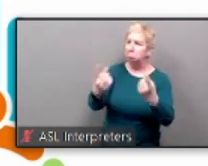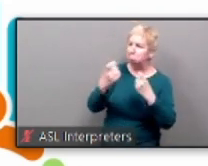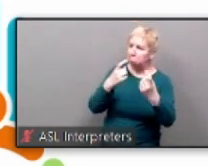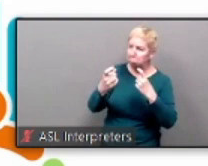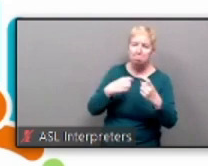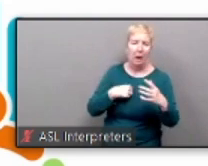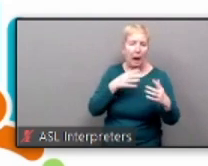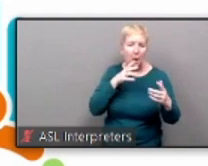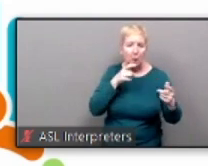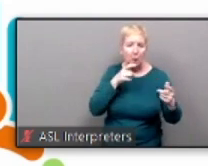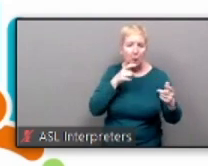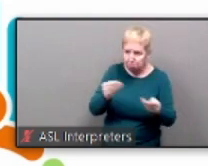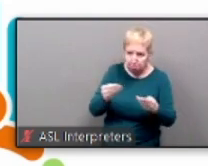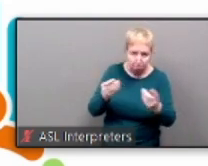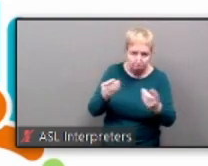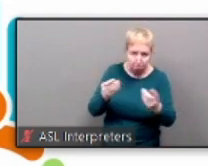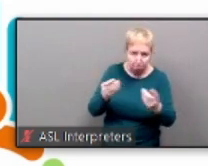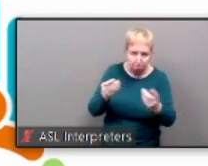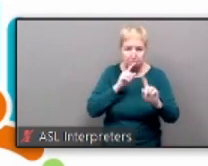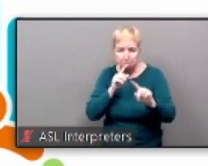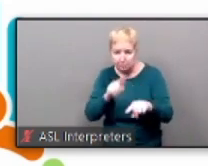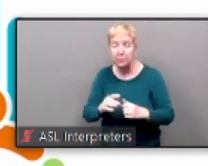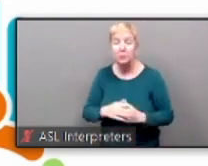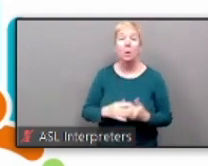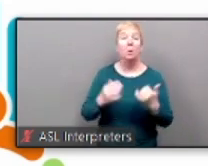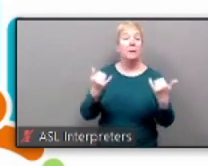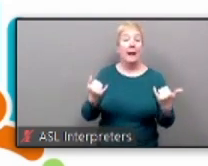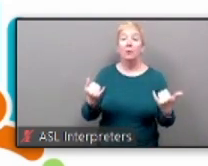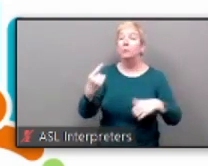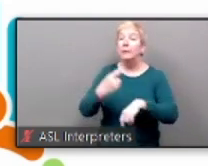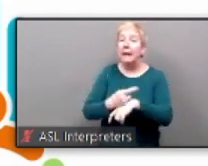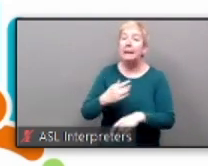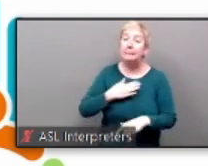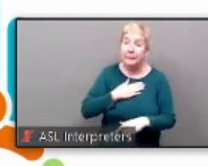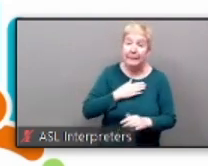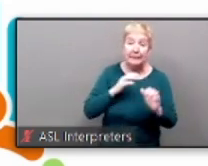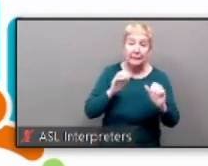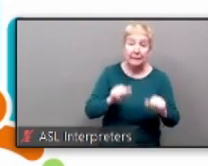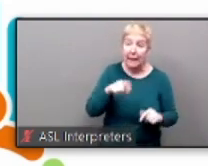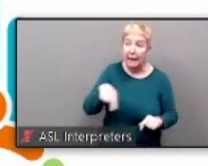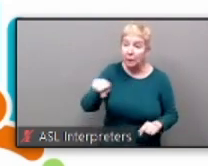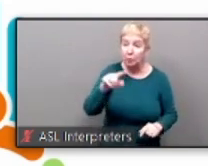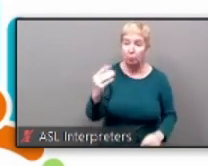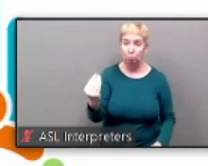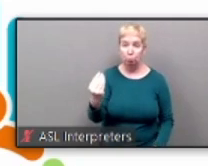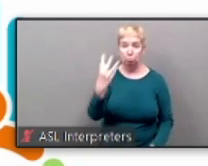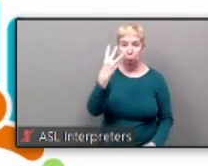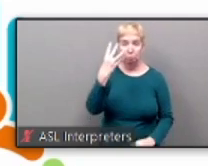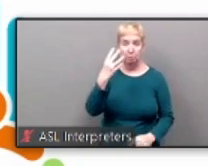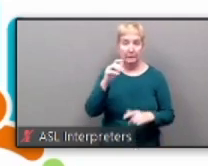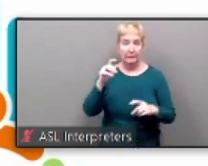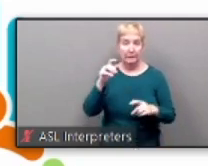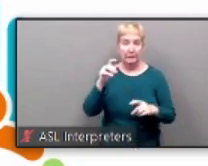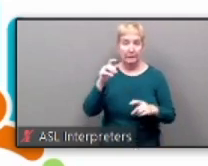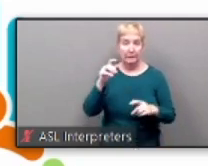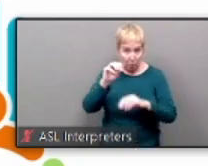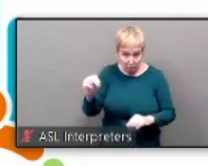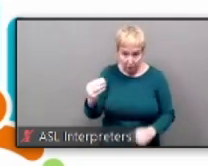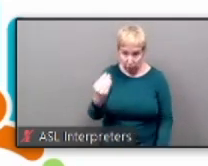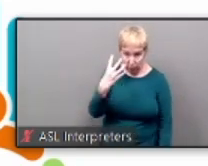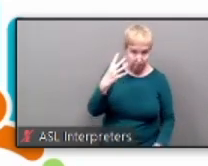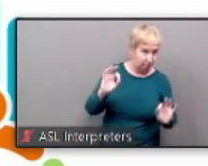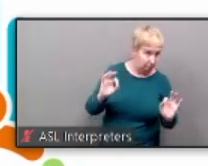partners. So let me ask today's speakers to turn on their camera if they've not already, and then we will get started